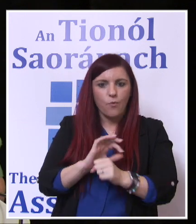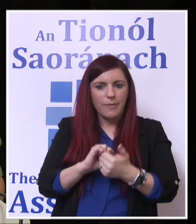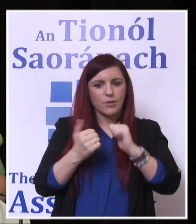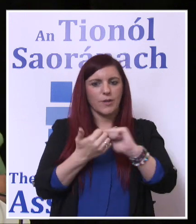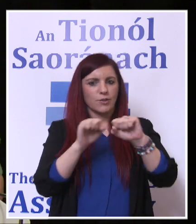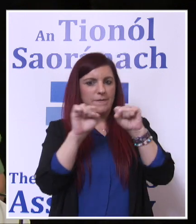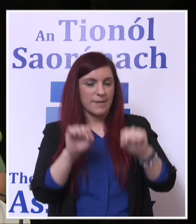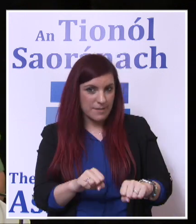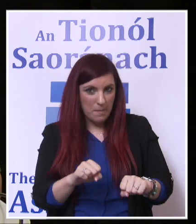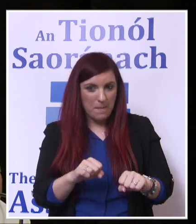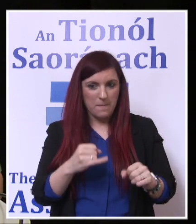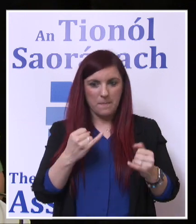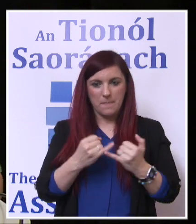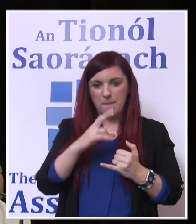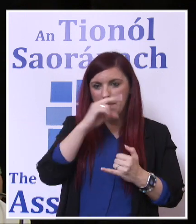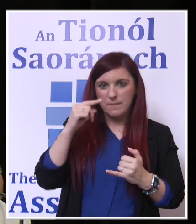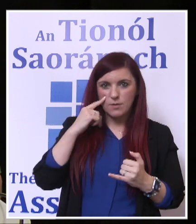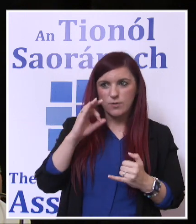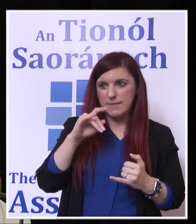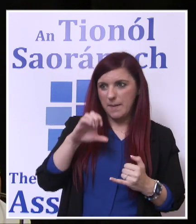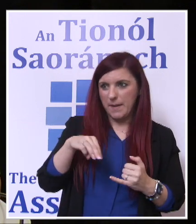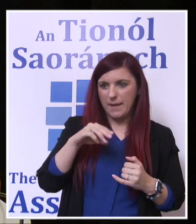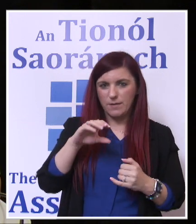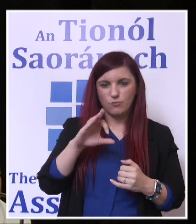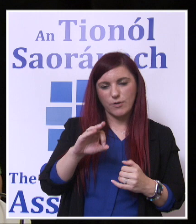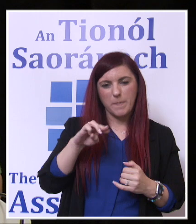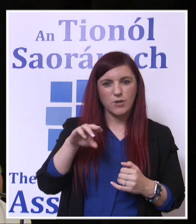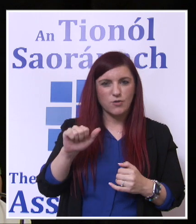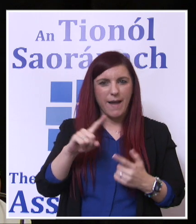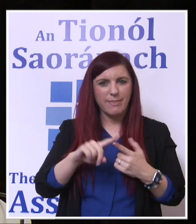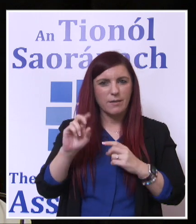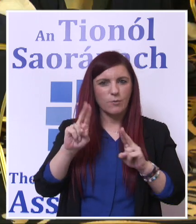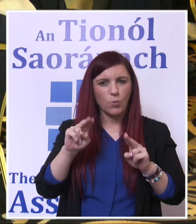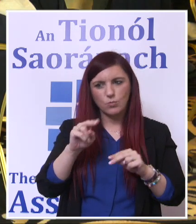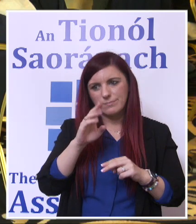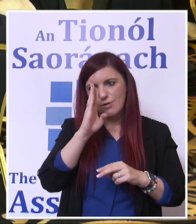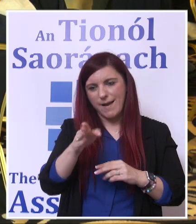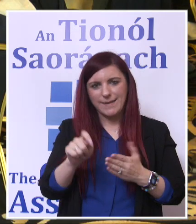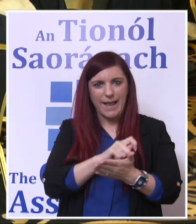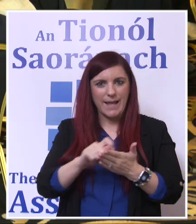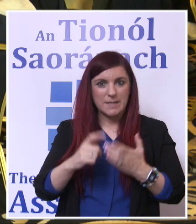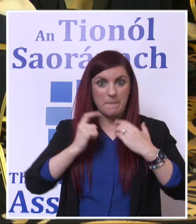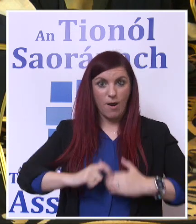when, for instance, the GCMA and the directly elected mayor were introduced?